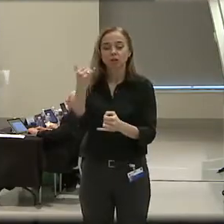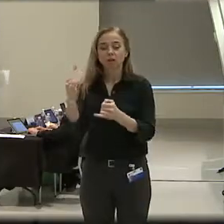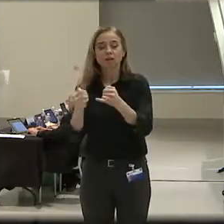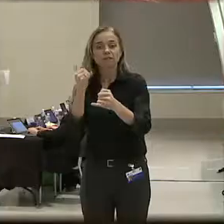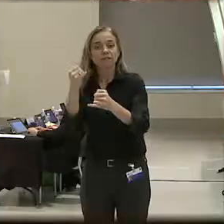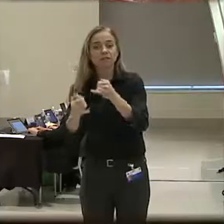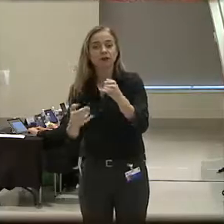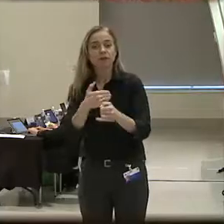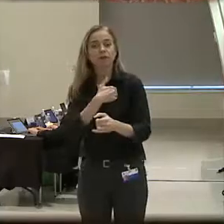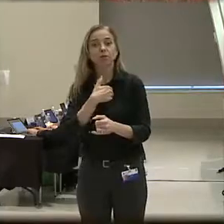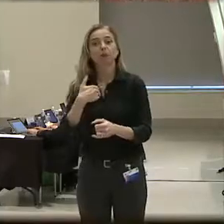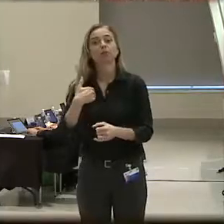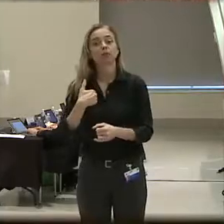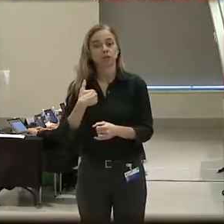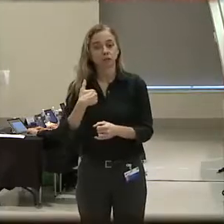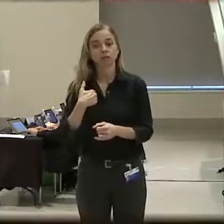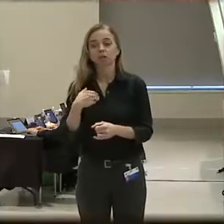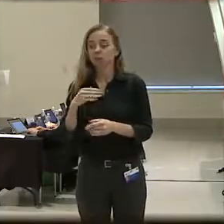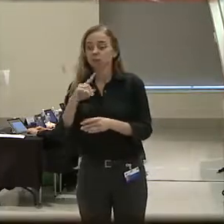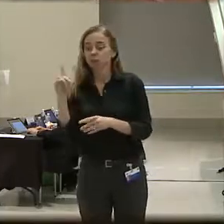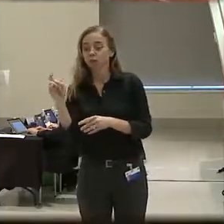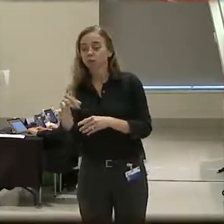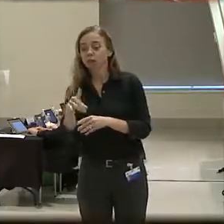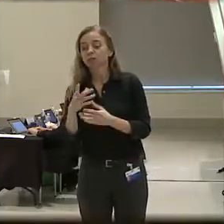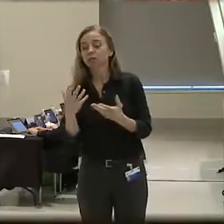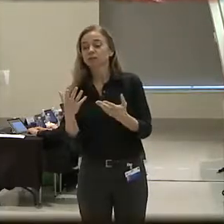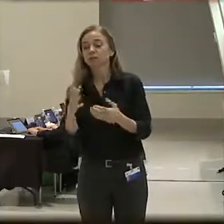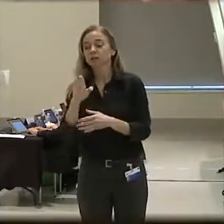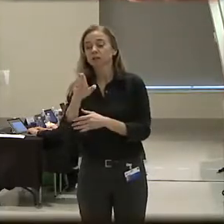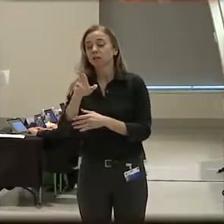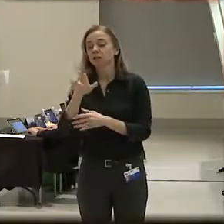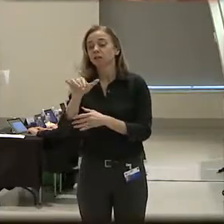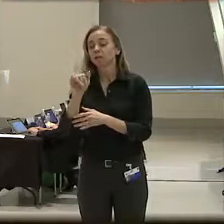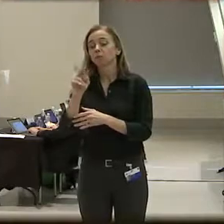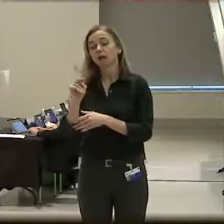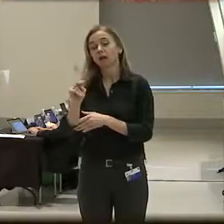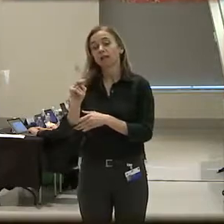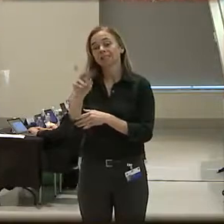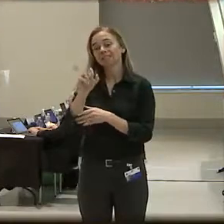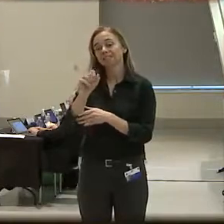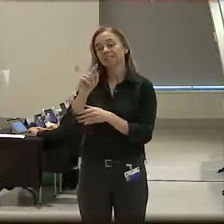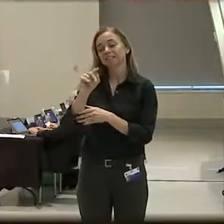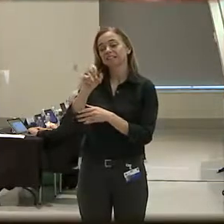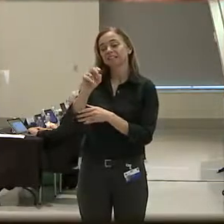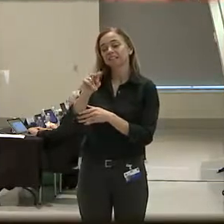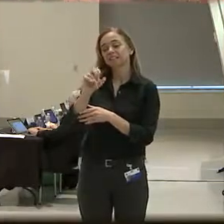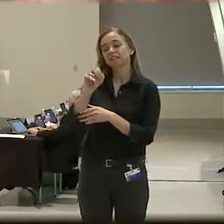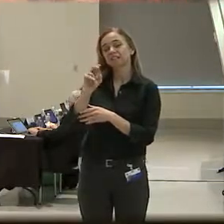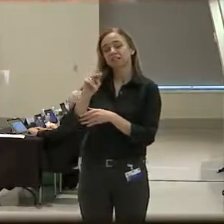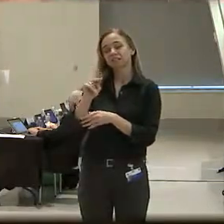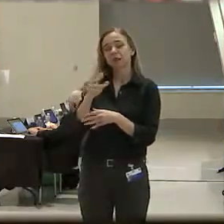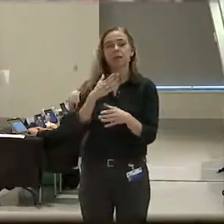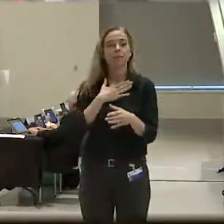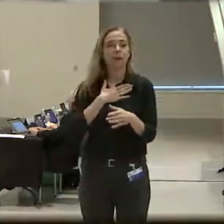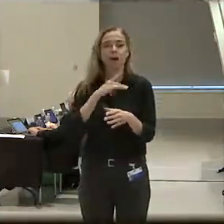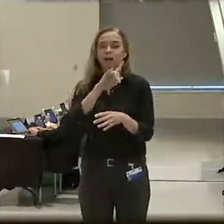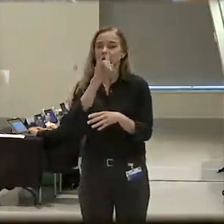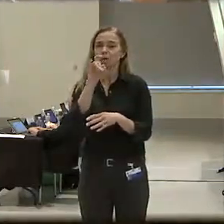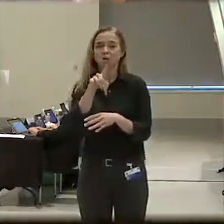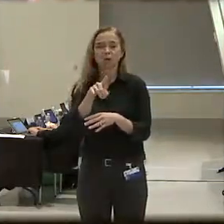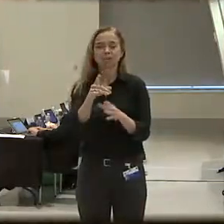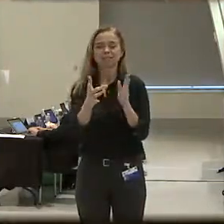final member to ask a question this afternoon is Brian Stevenson. My question's really just,